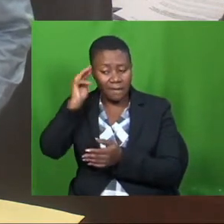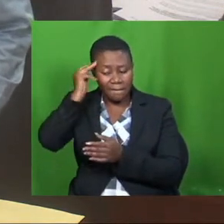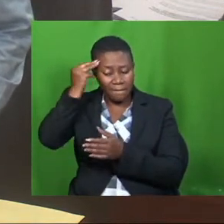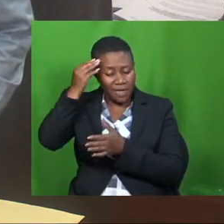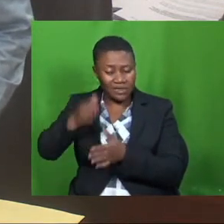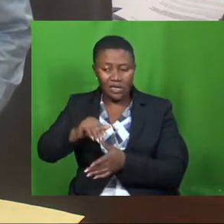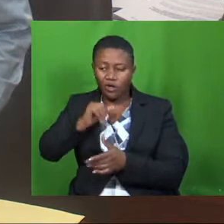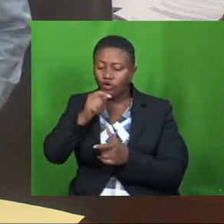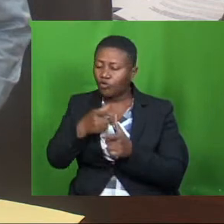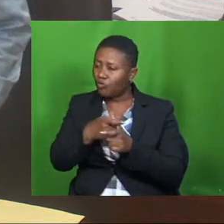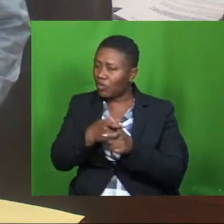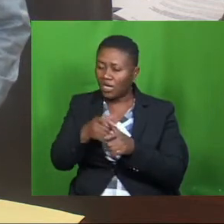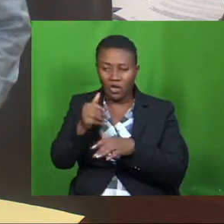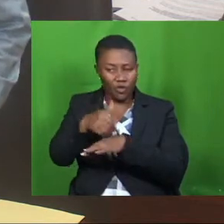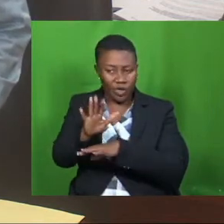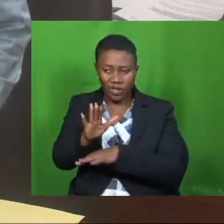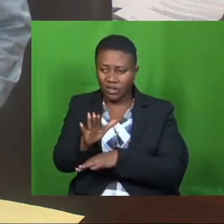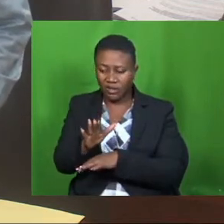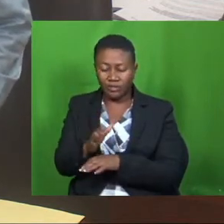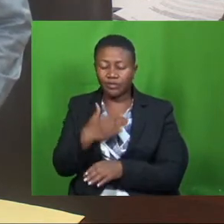between the